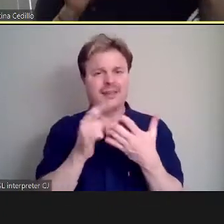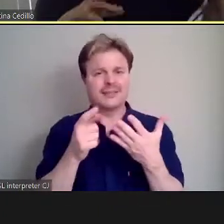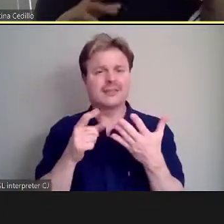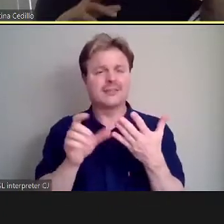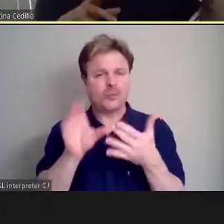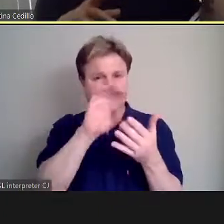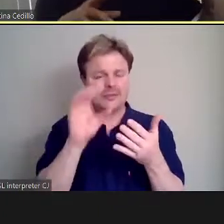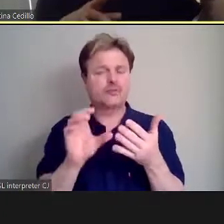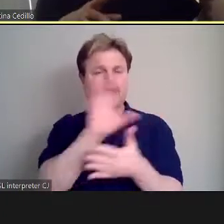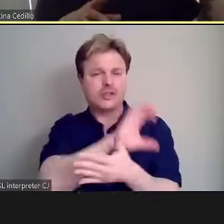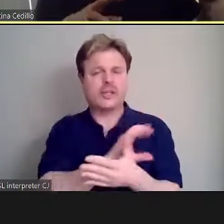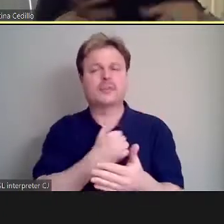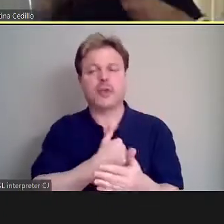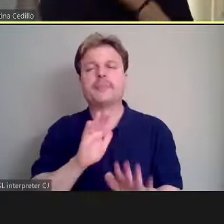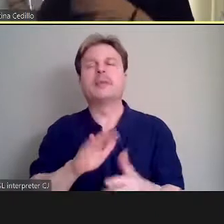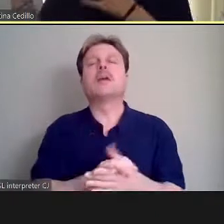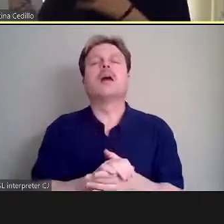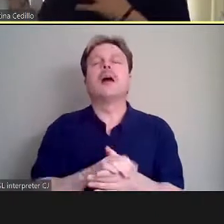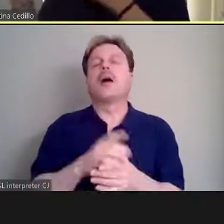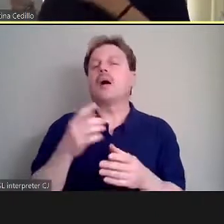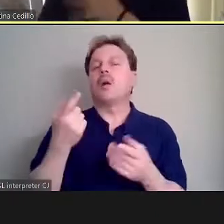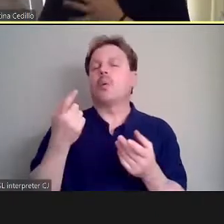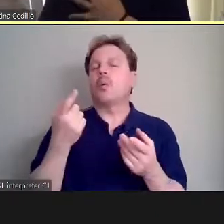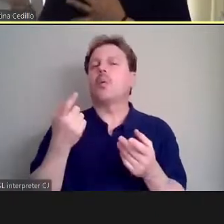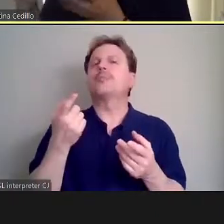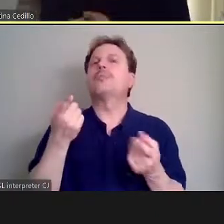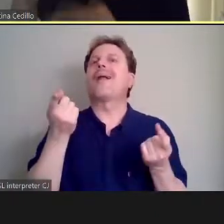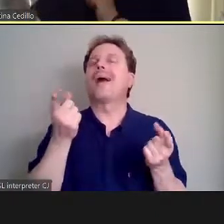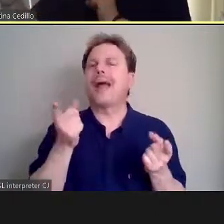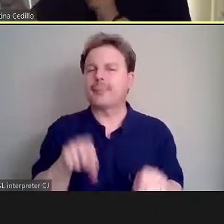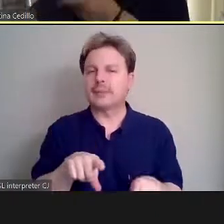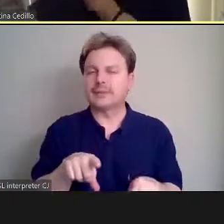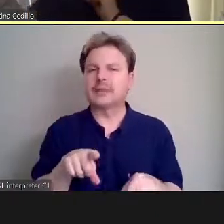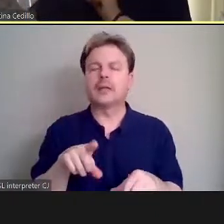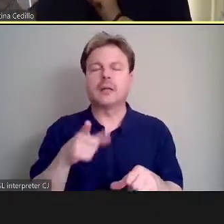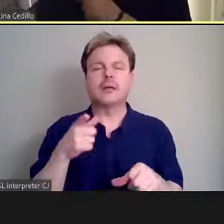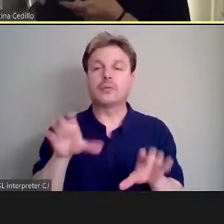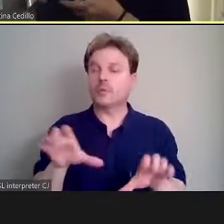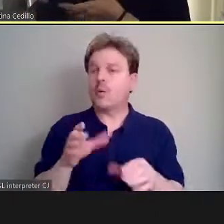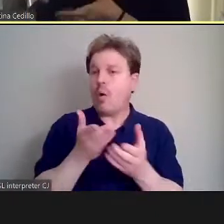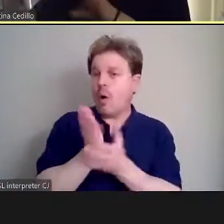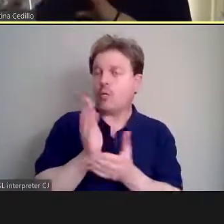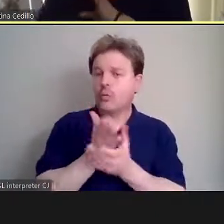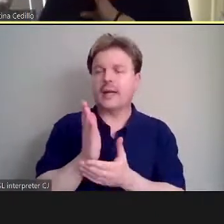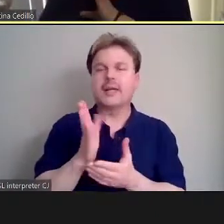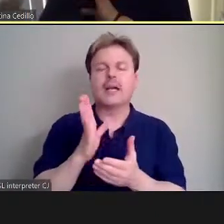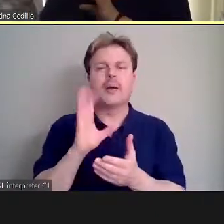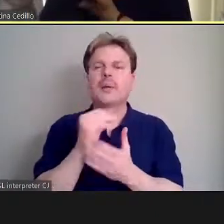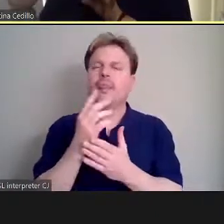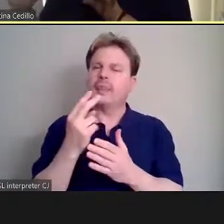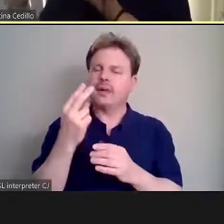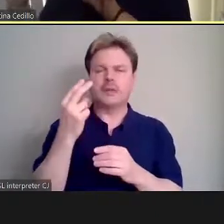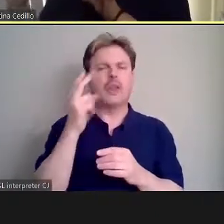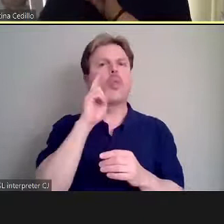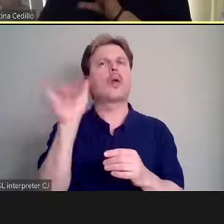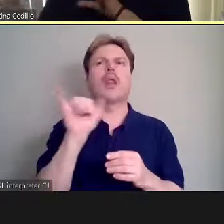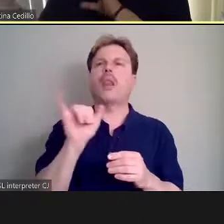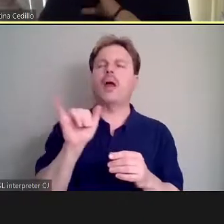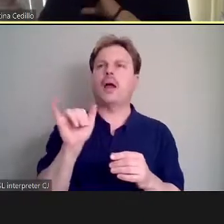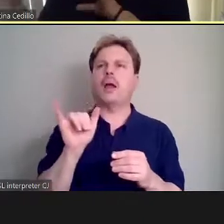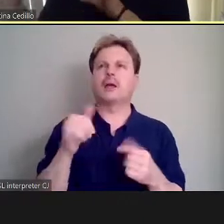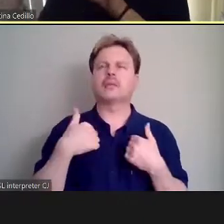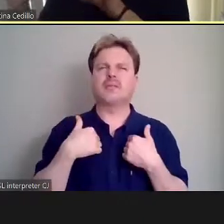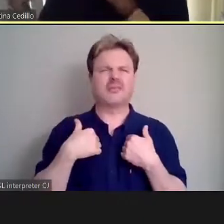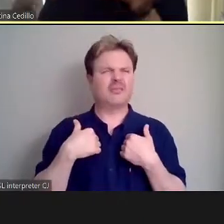criterion, then what ends up happening is that even though you're doing okay, it gets viewed through this lens of, oh no, this is